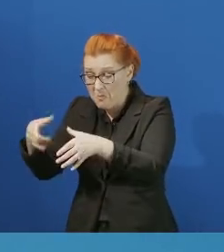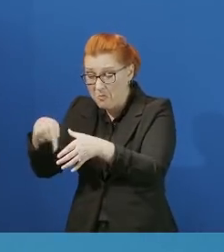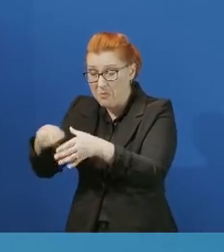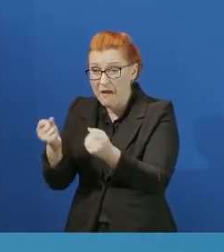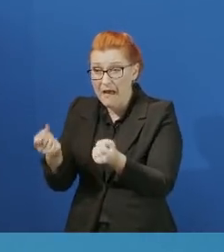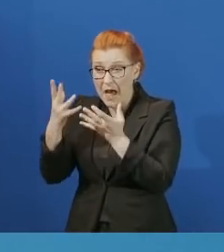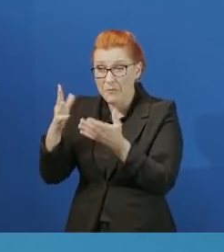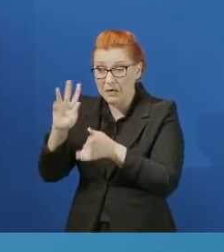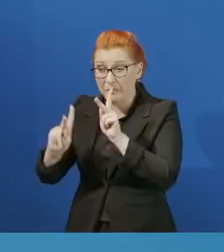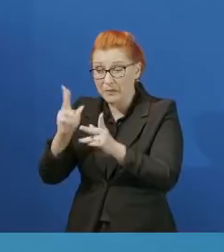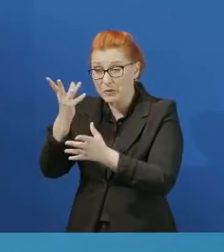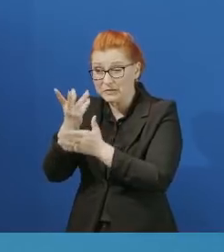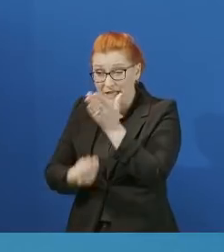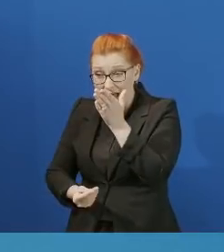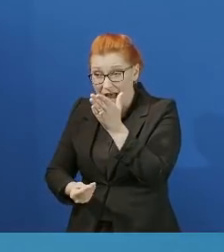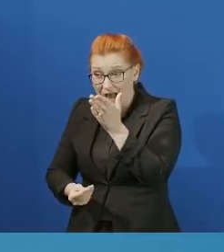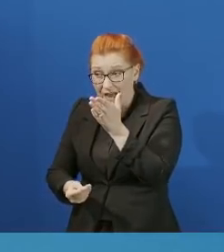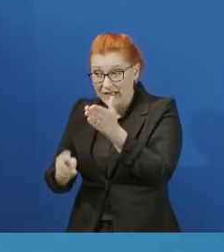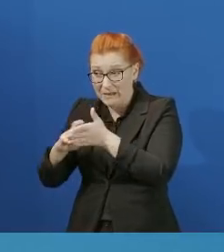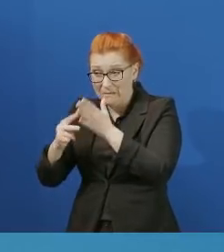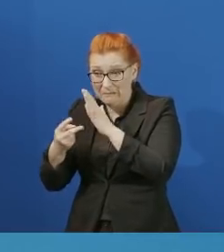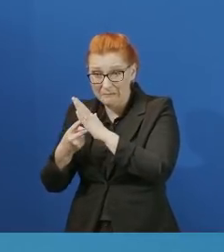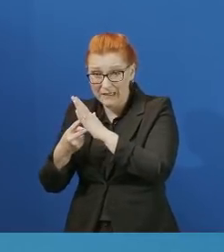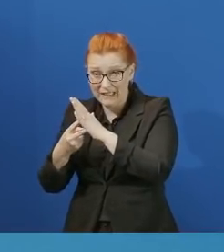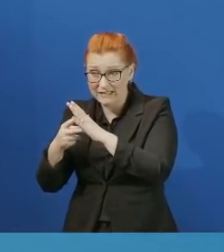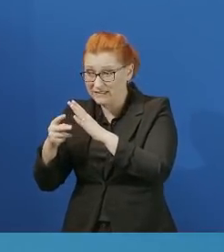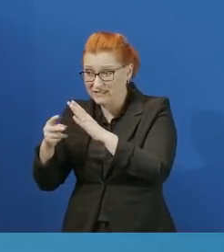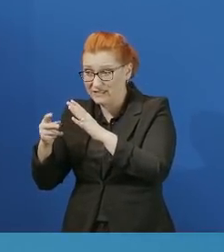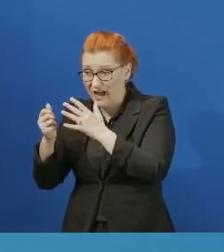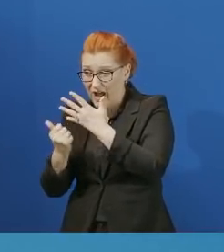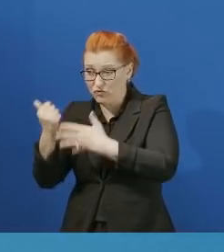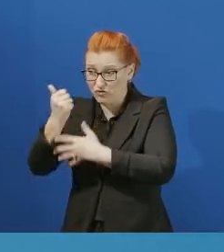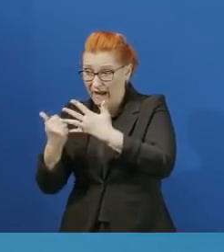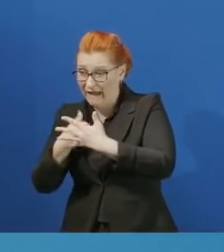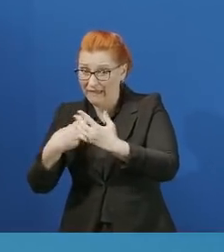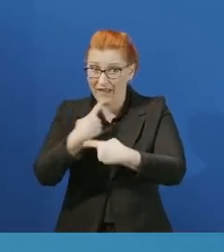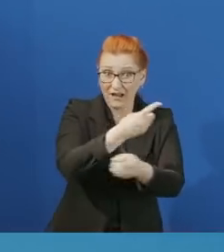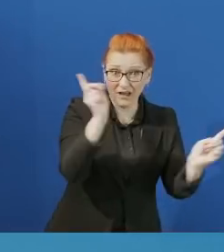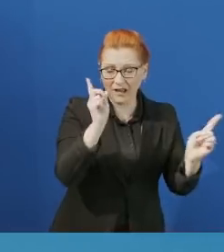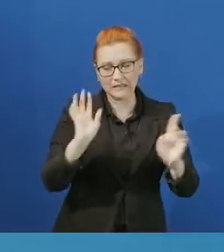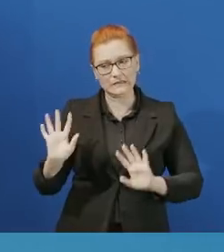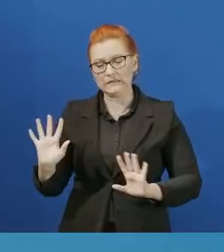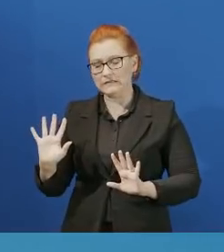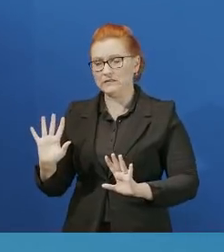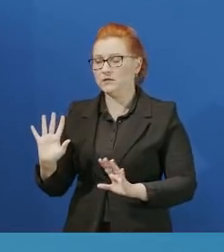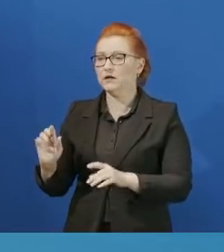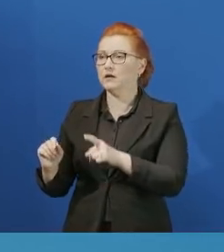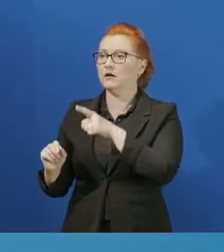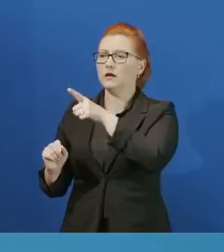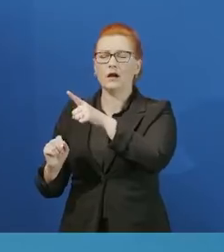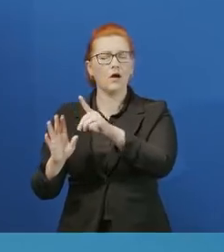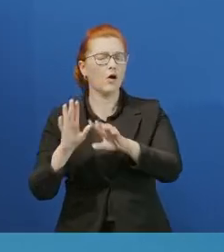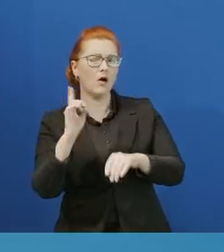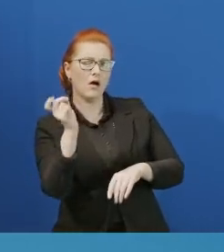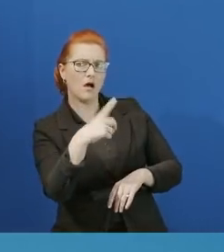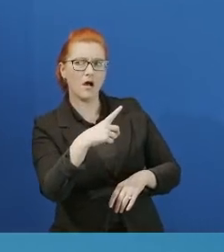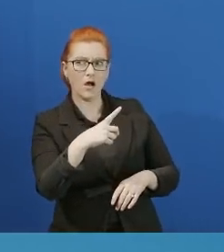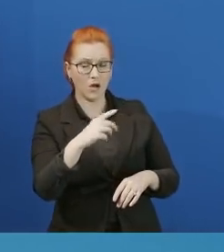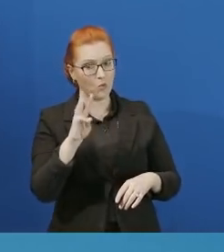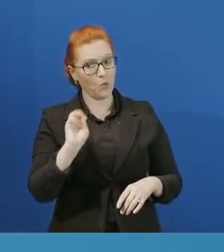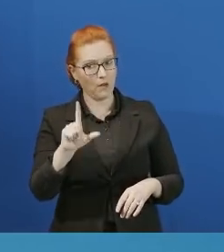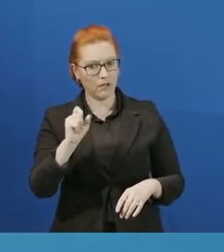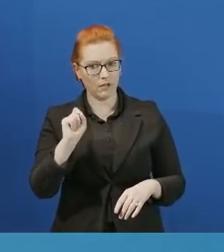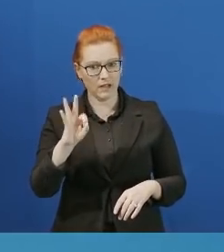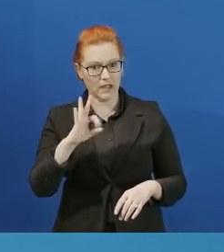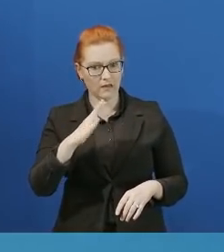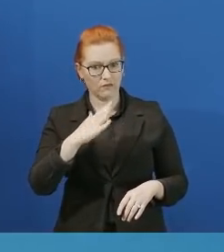disease to treat in this population. A very specific question to that. So does that mean, certainly if my mother is in, as